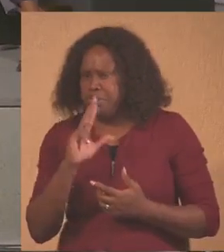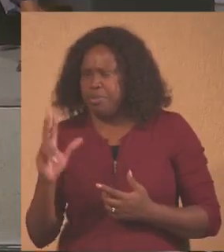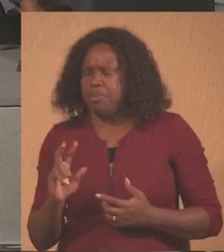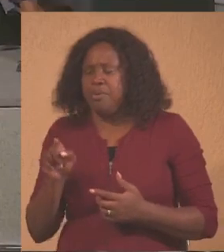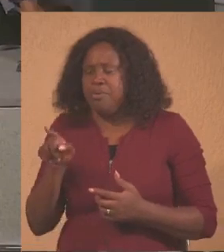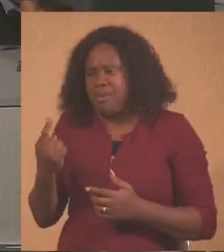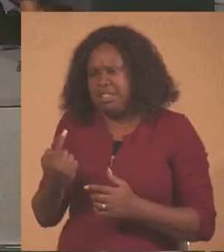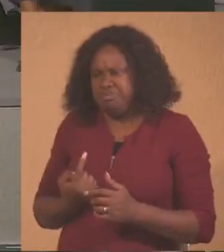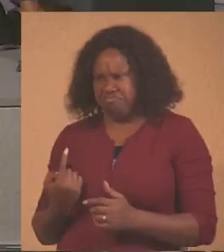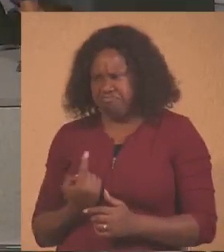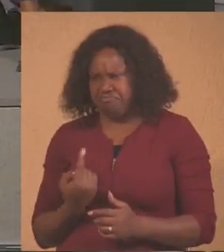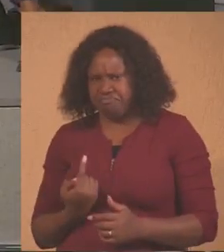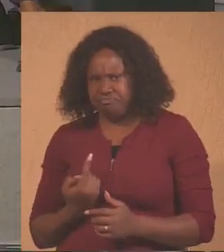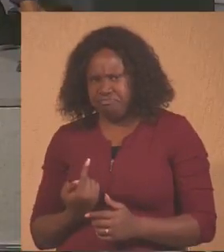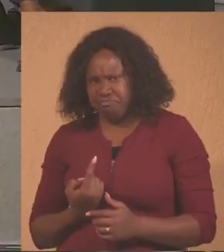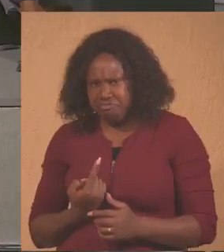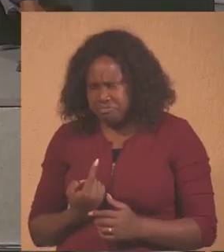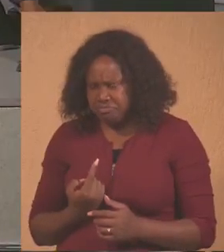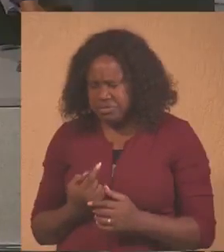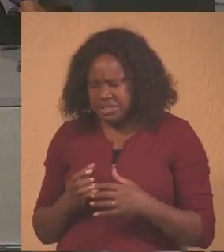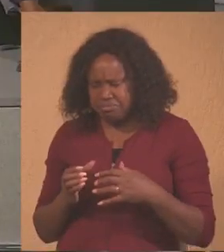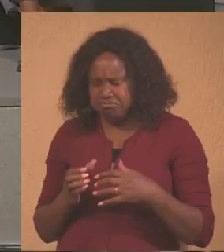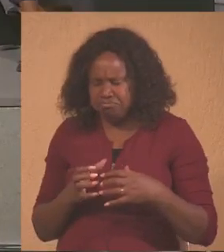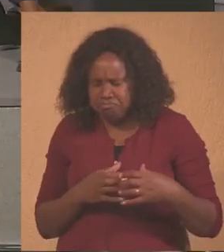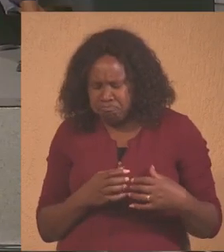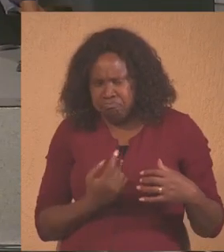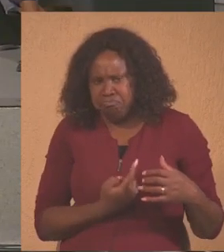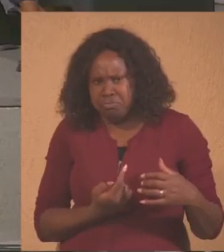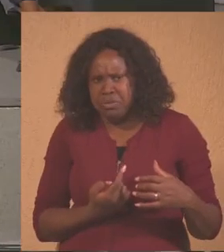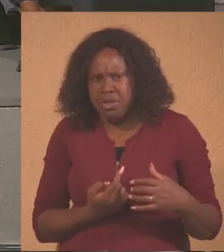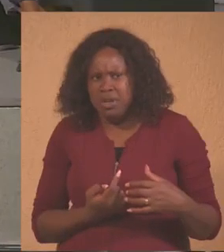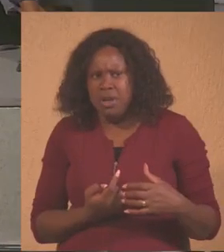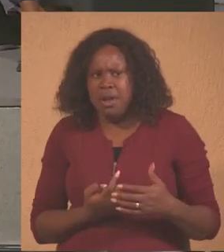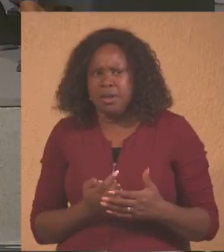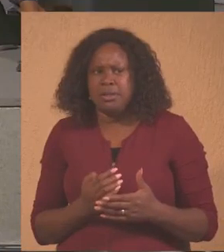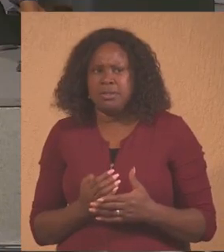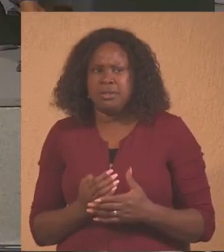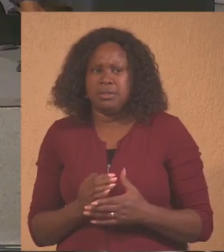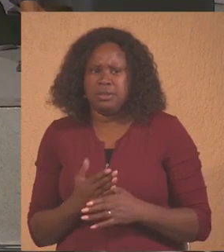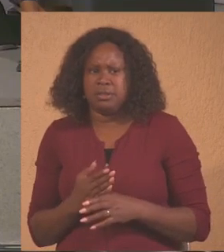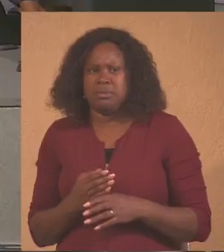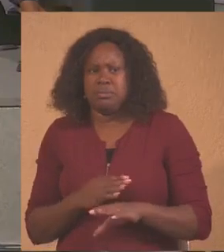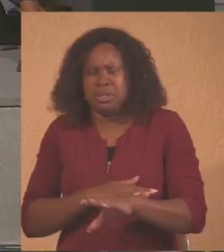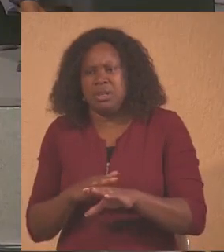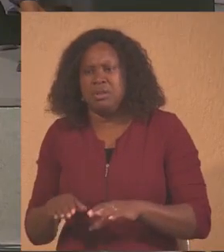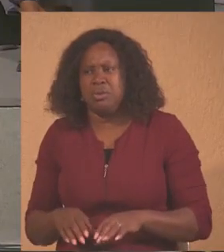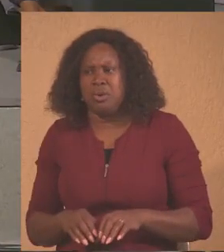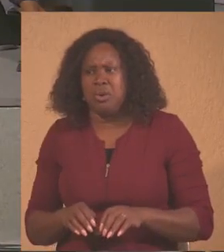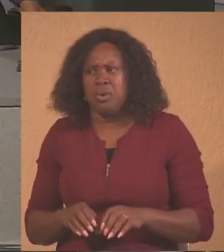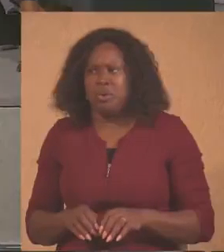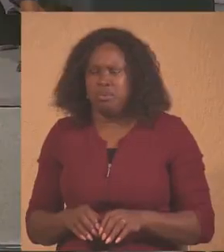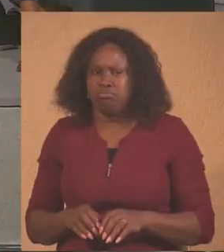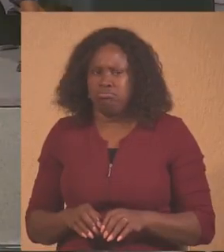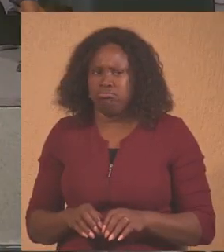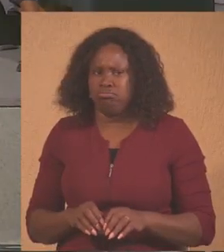quarantine, and this can be a question to the both of you, and they break some of the state quarantine procedures or self-isolation